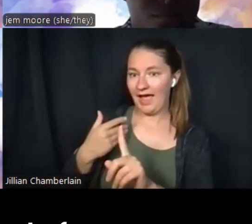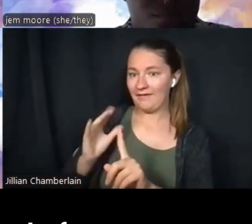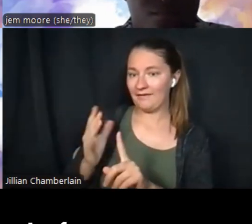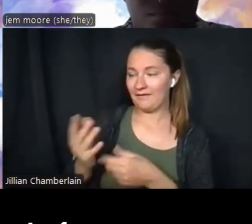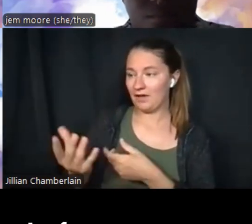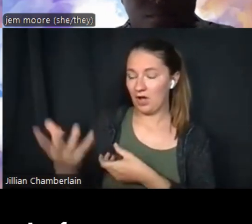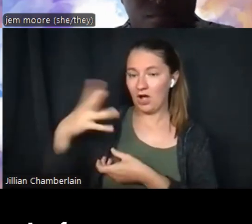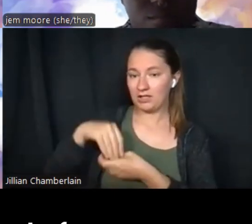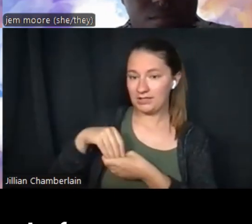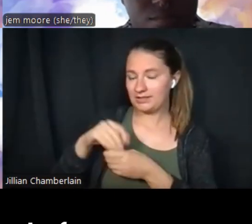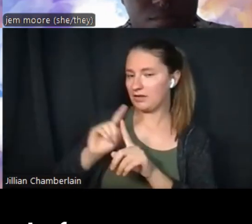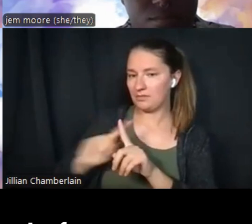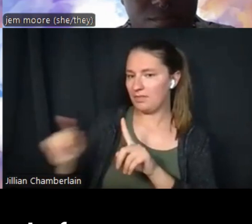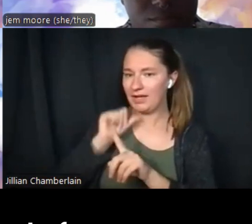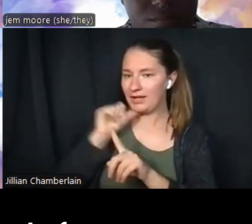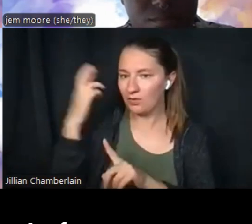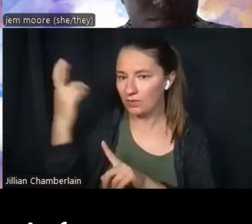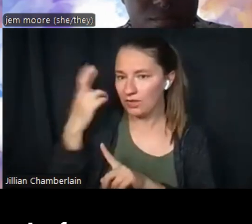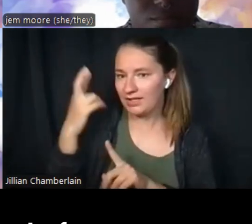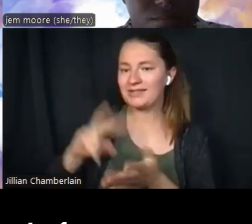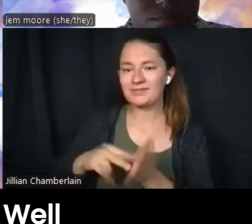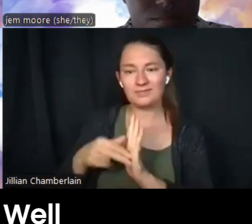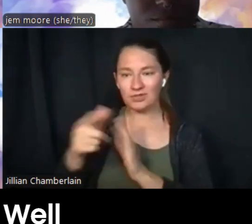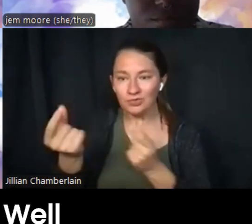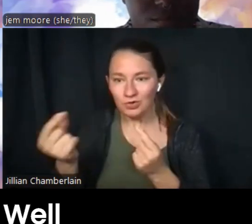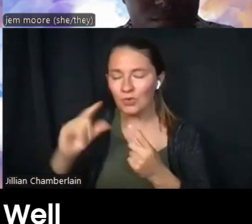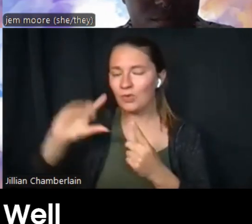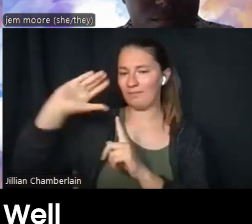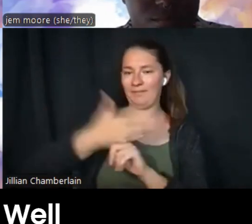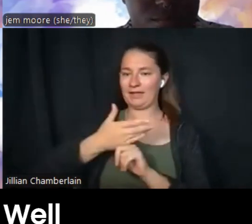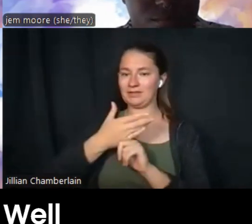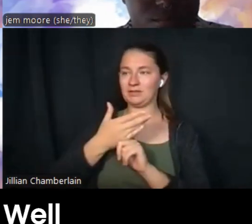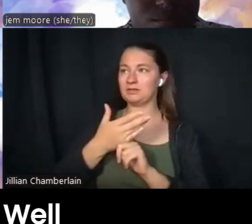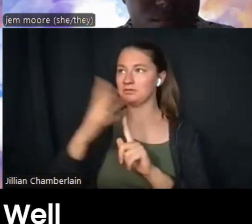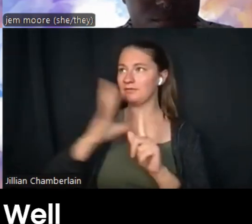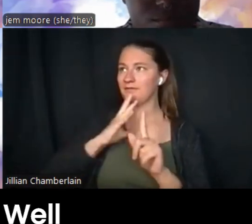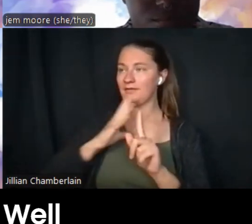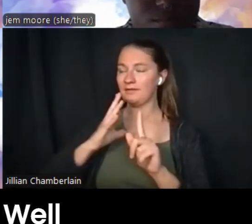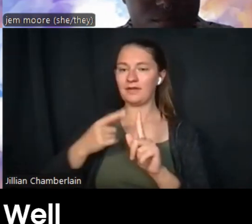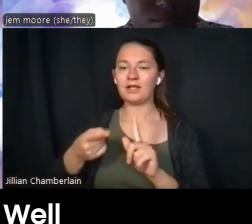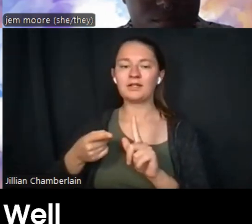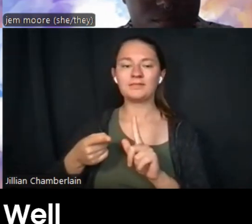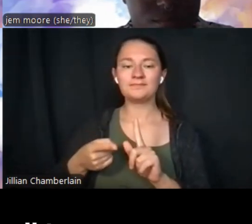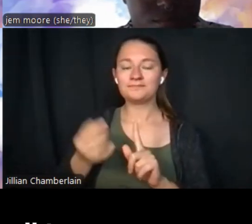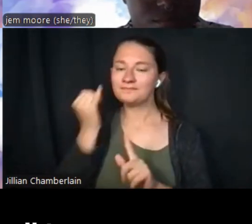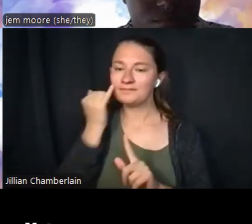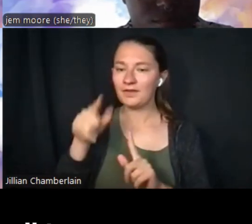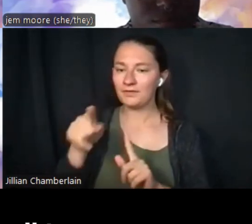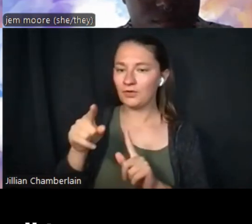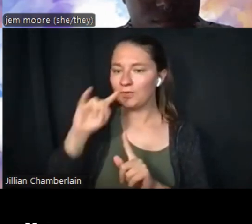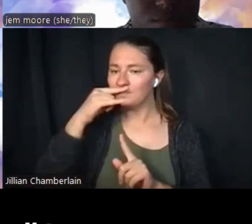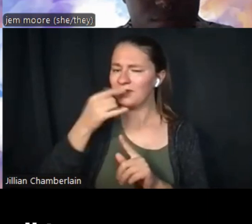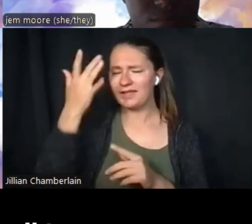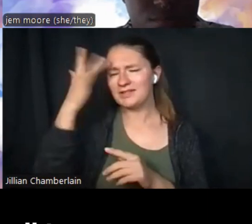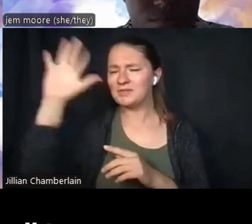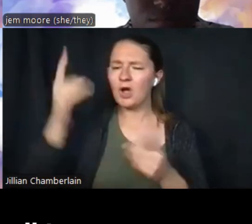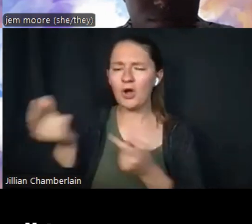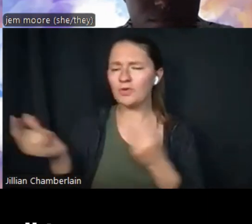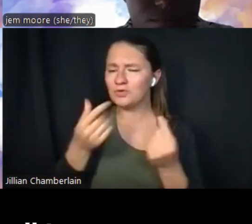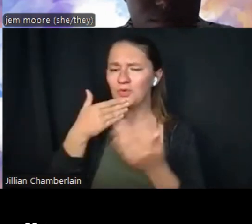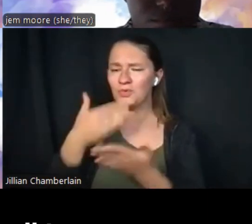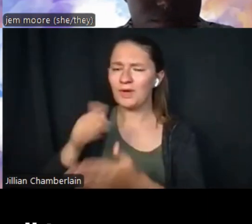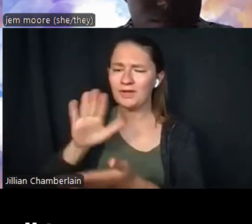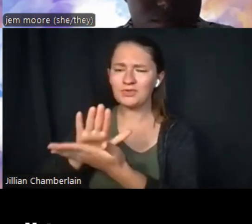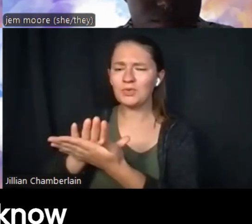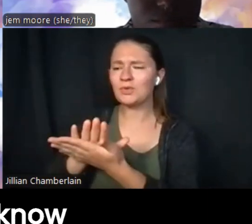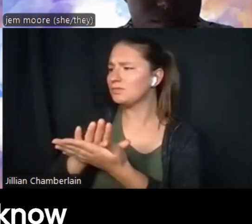gets masked. Especially when you're kind of a nerdy kid who does well. People assume because school's going well, everything else